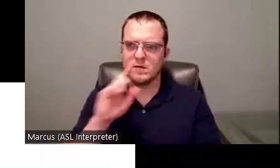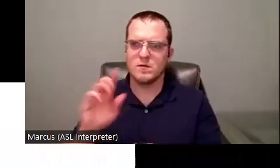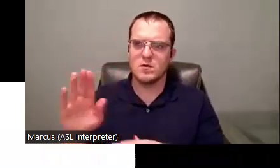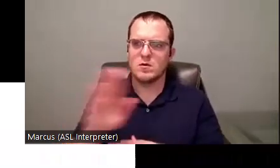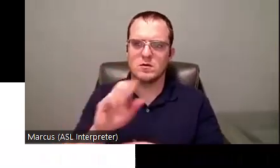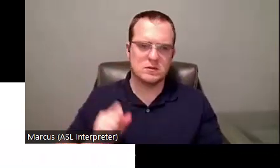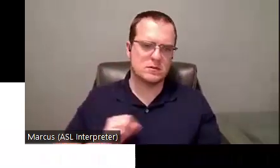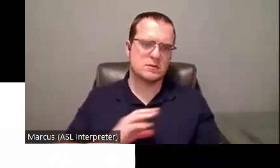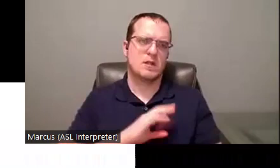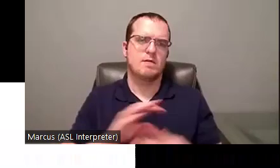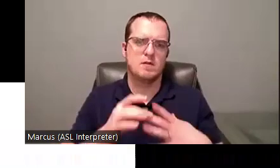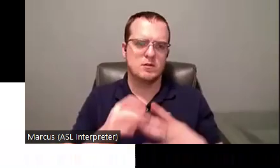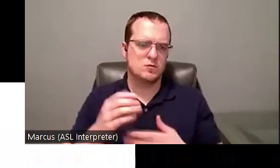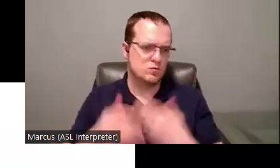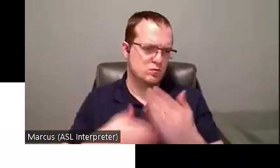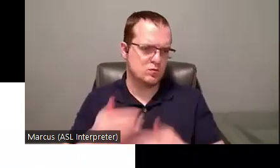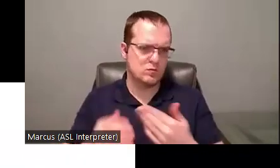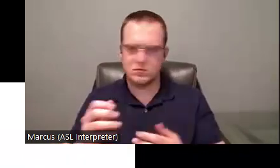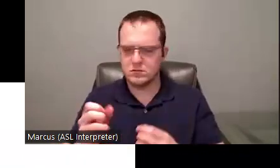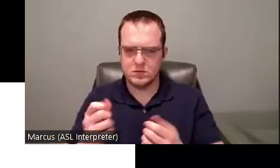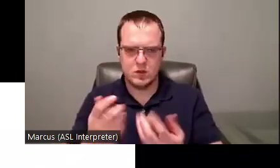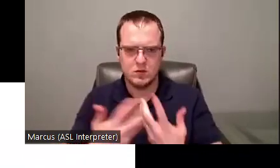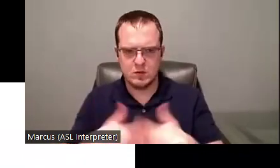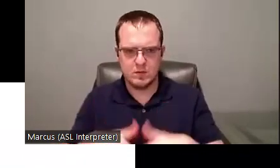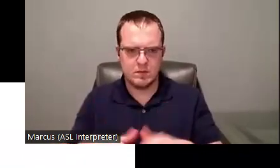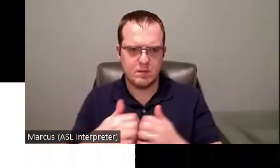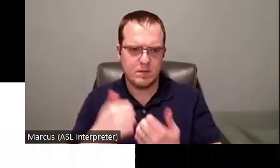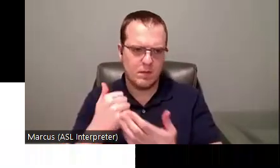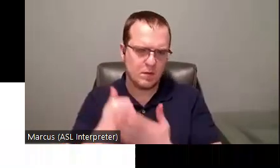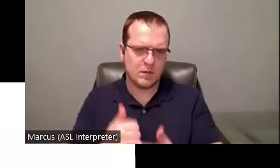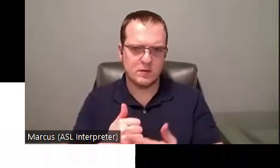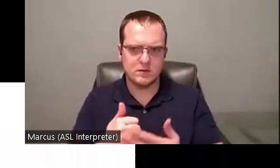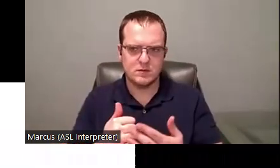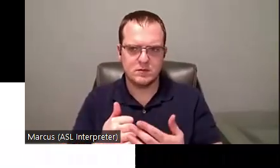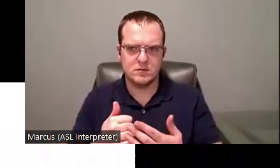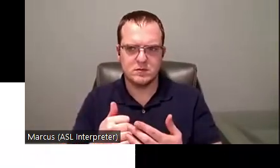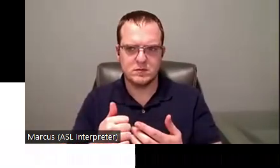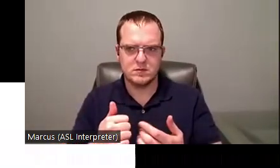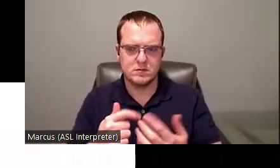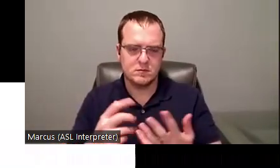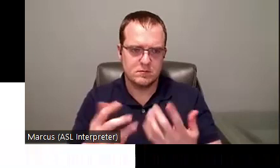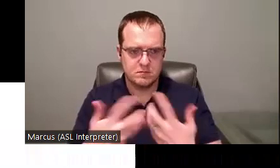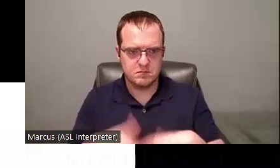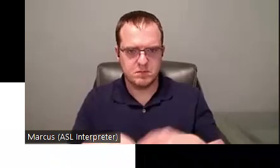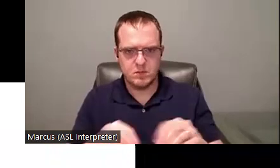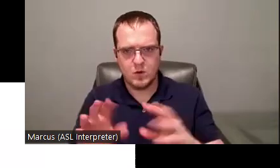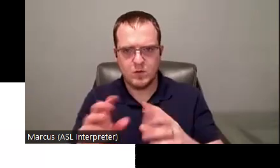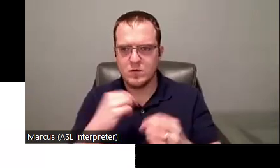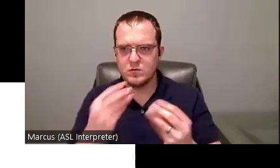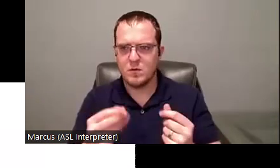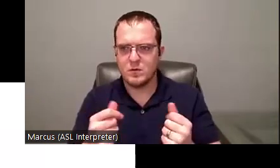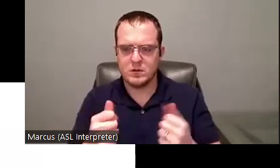really bring this back to the fore, so that we can help to move some, hopefully, you know, exciting projects forward. So thanks a lot, Lindsay. Thank you.